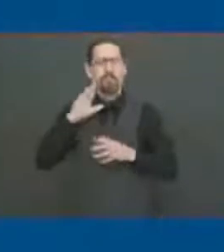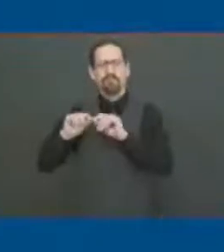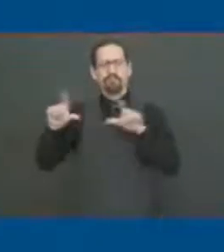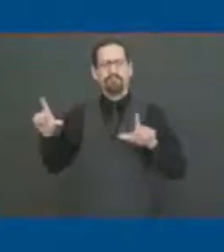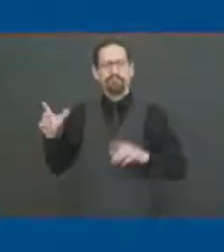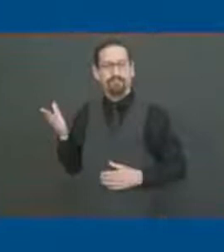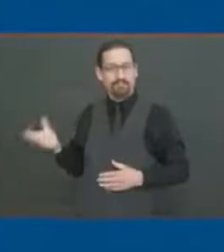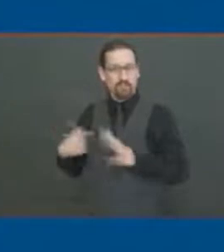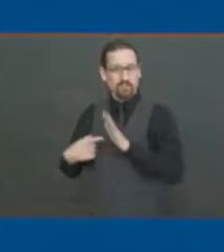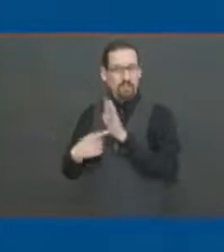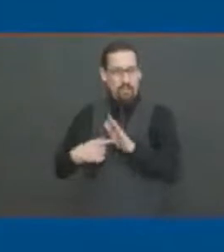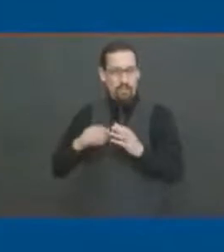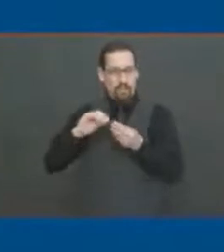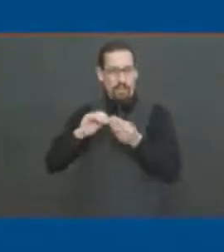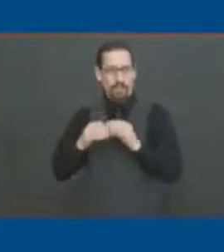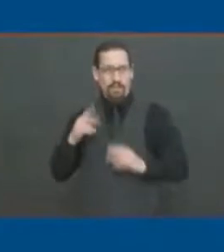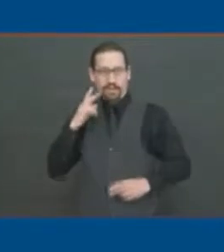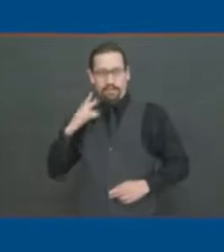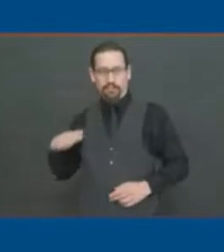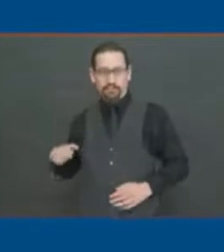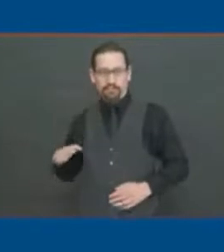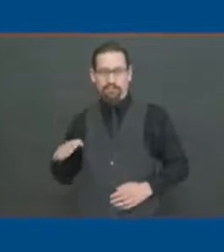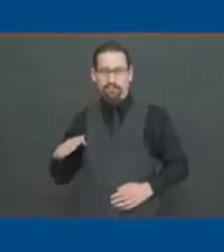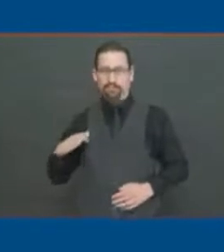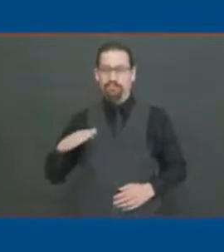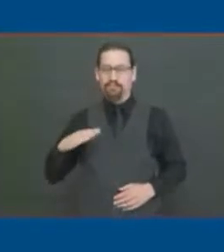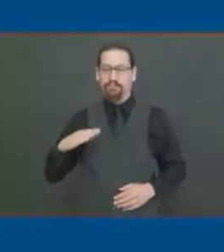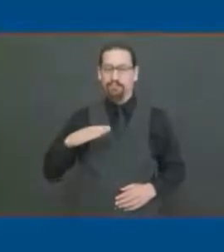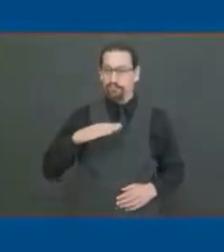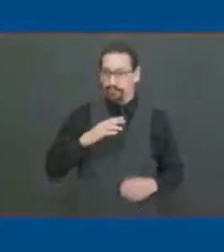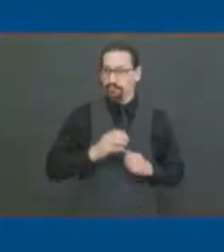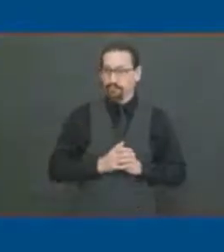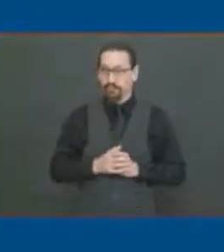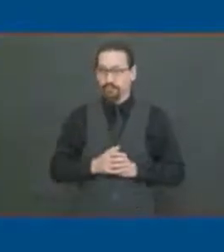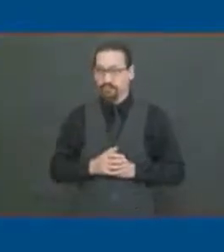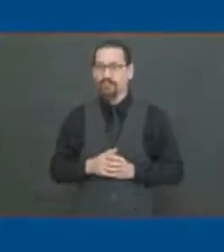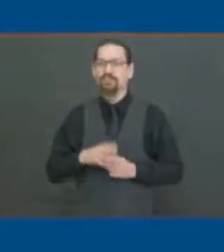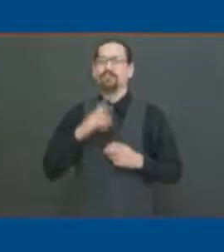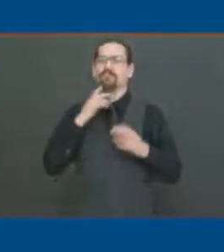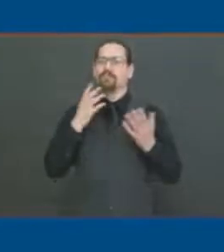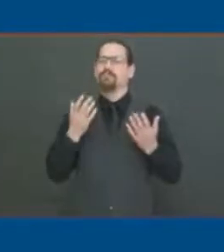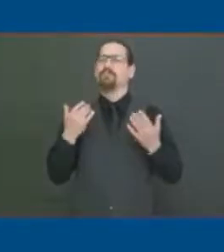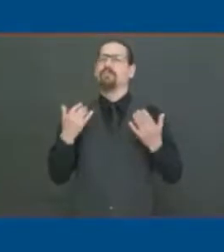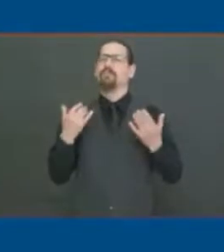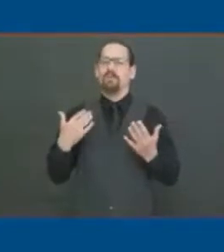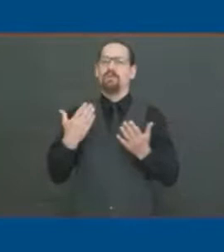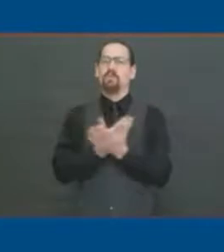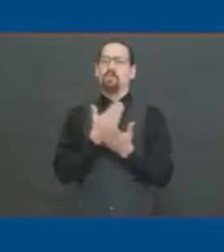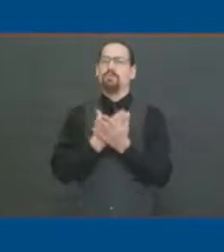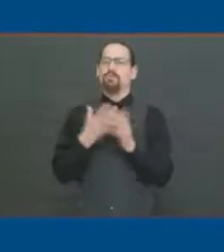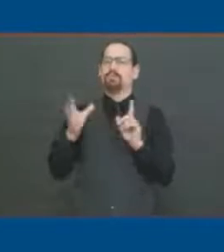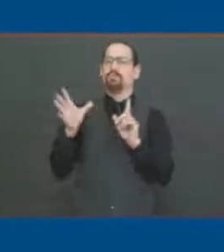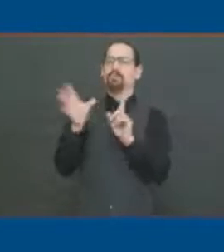data, today we are reporting another 325 cases.